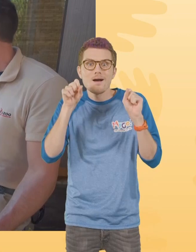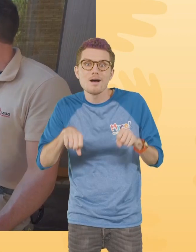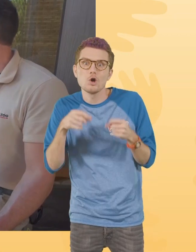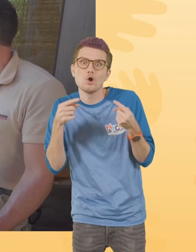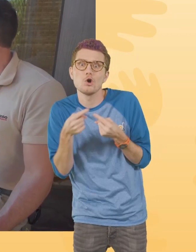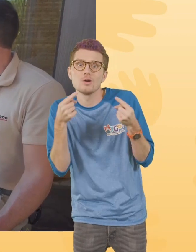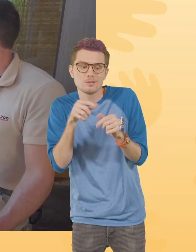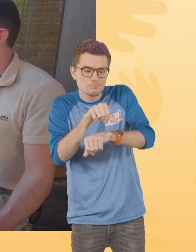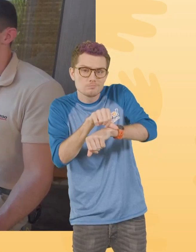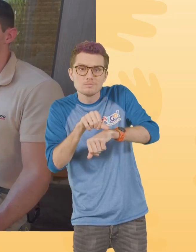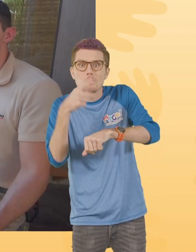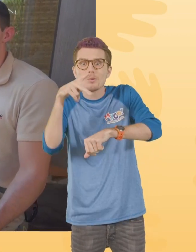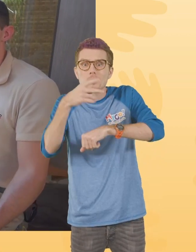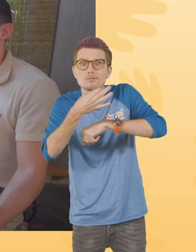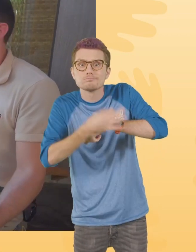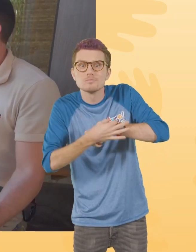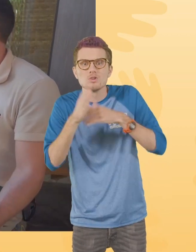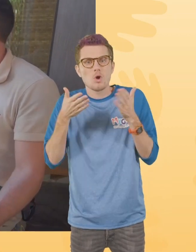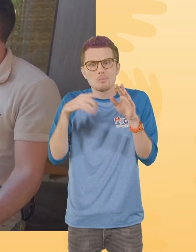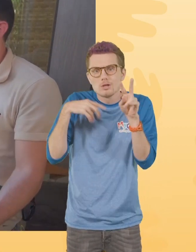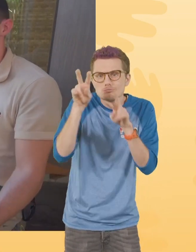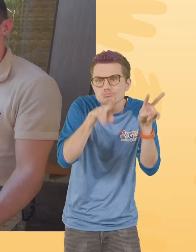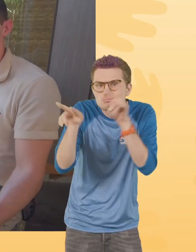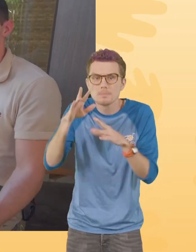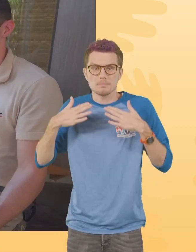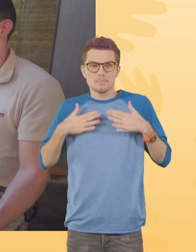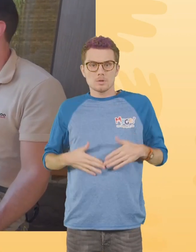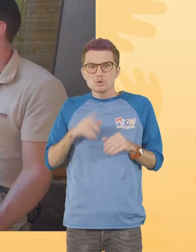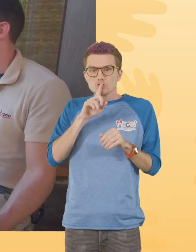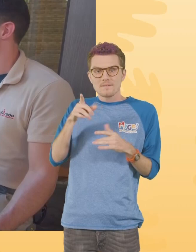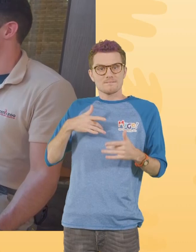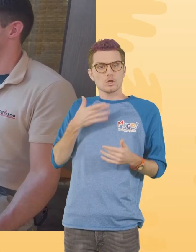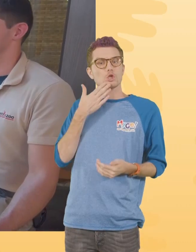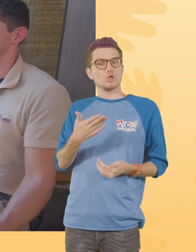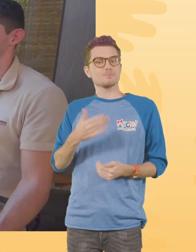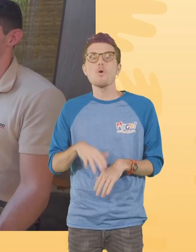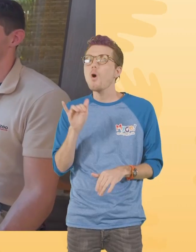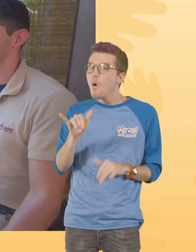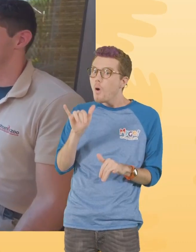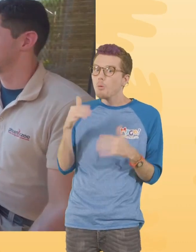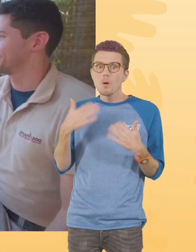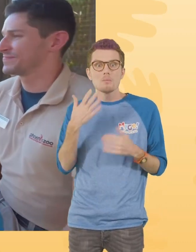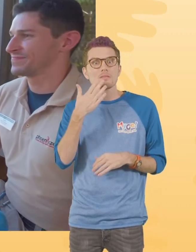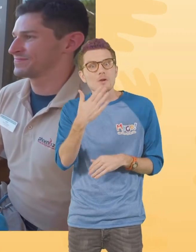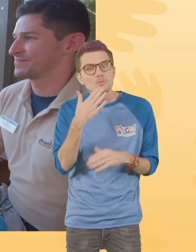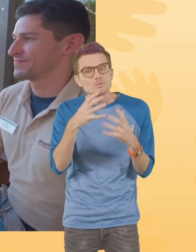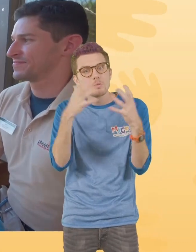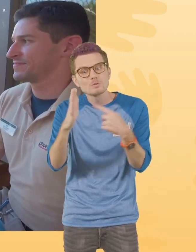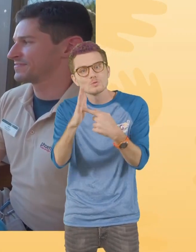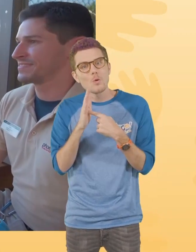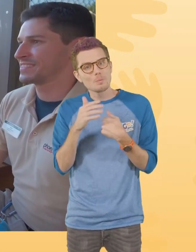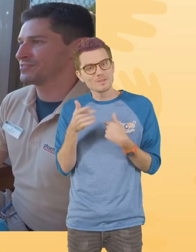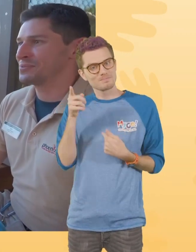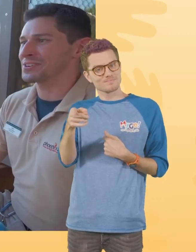bruises. So it lets me check up on his body to make sure he's still feeling good. Ooh, well, thank you so much for showing me what